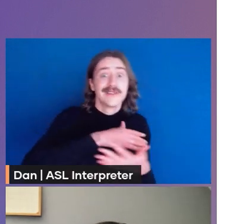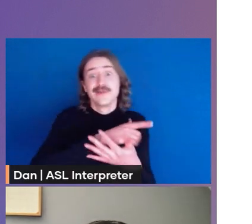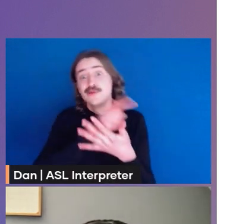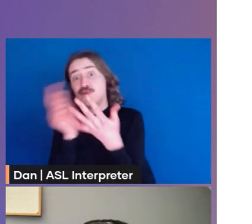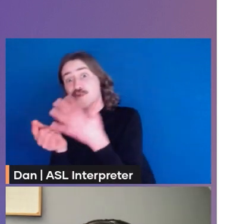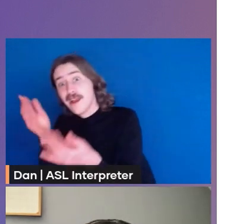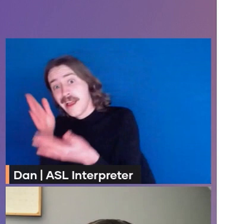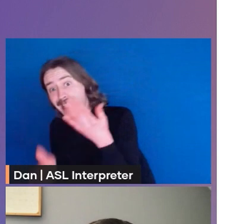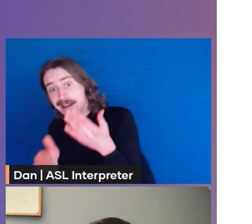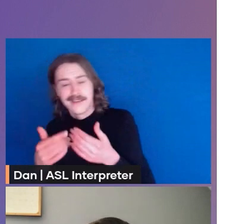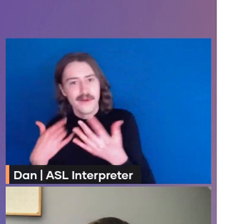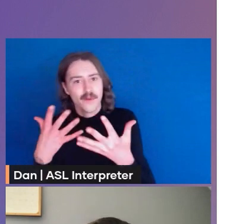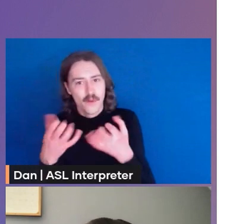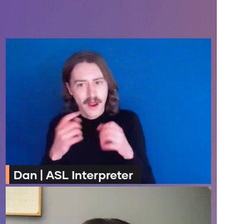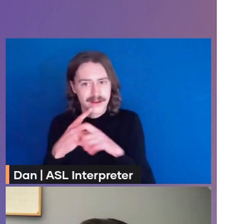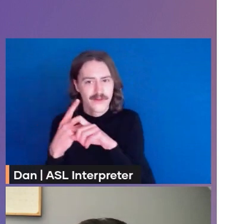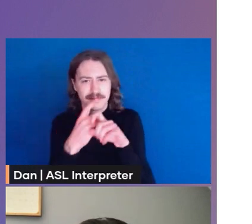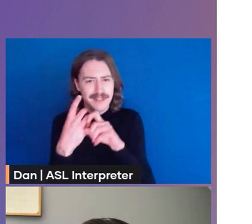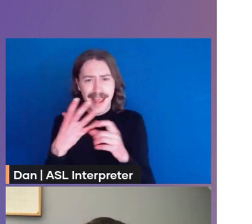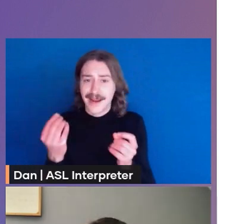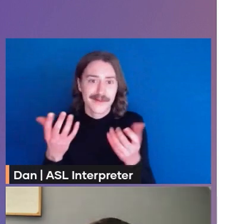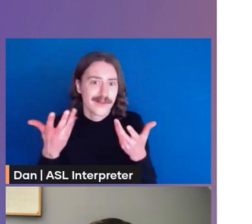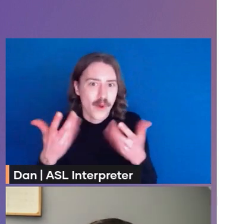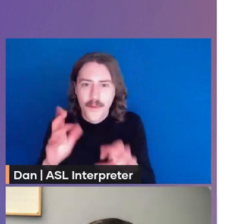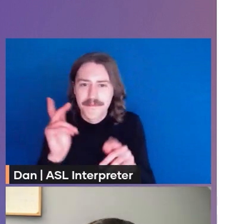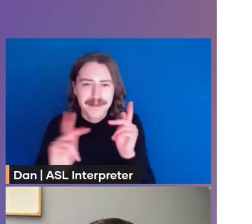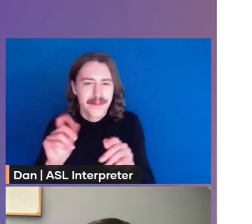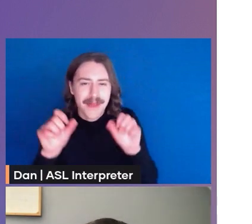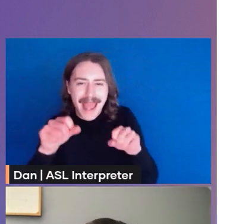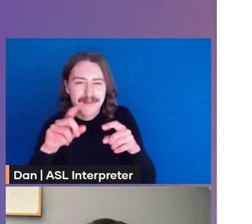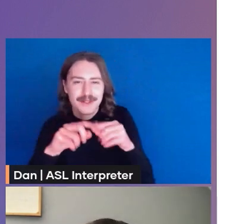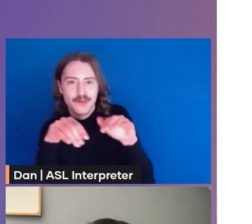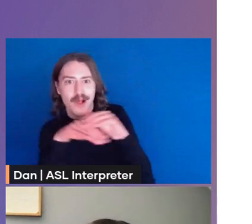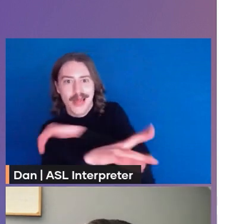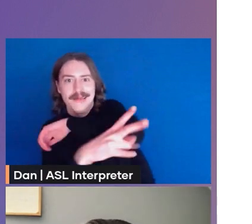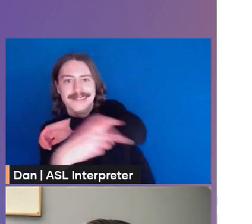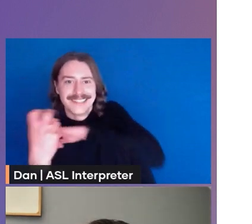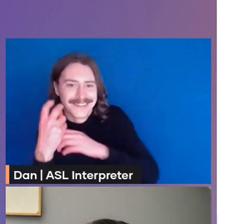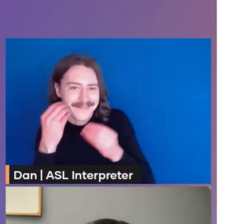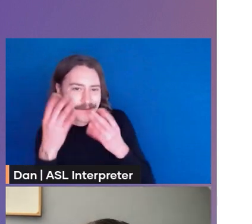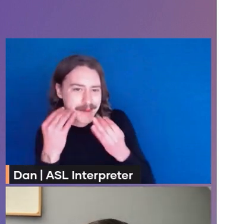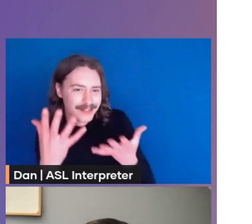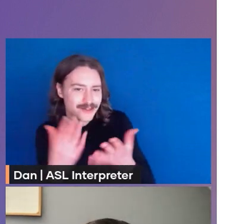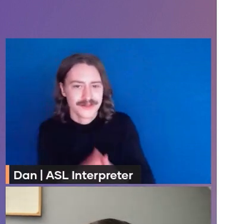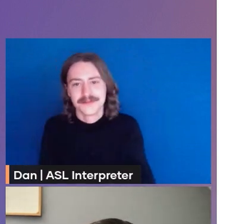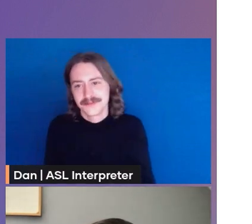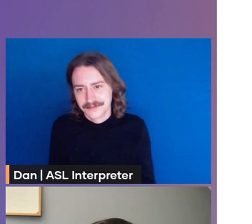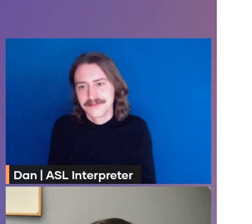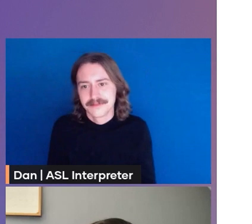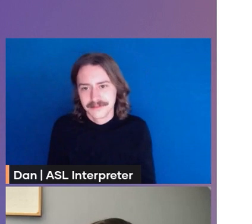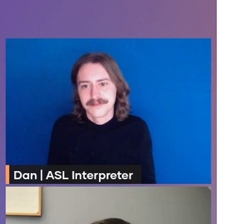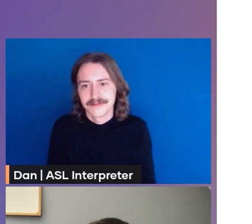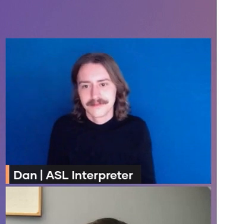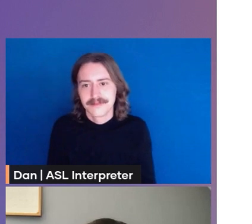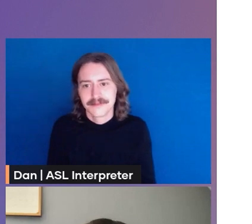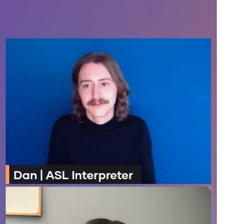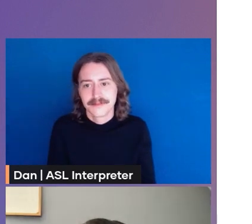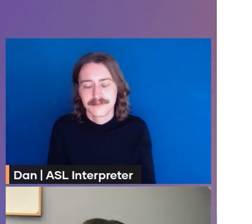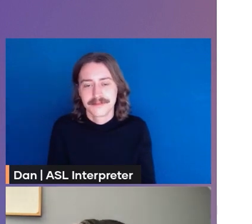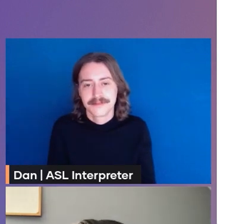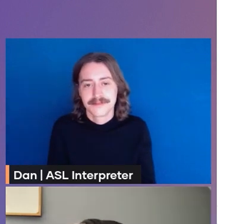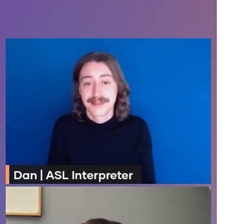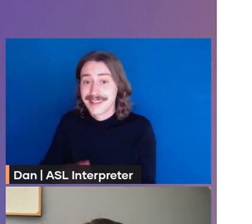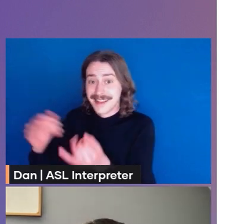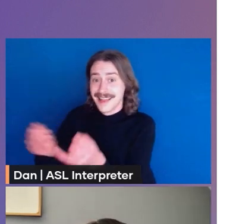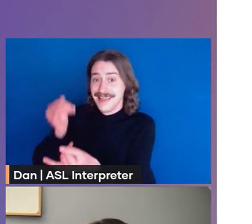that are caused by someone else or that happen to someone else. So by keeping it internal, we think we can keep it quite secure. And then last but not least,